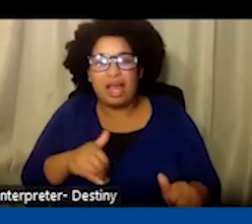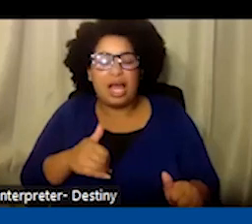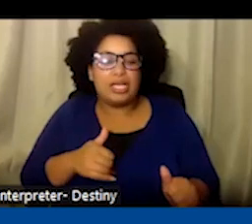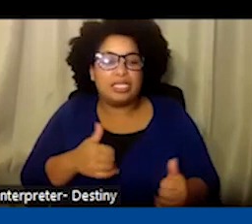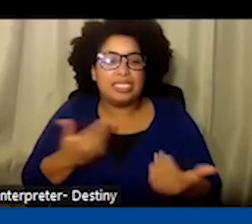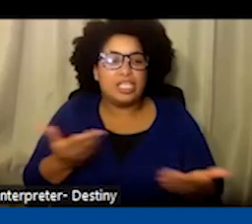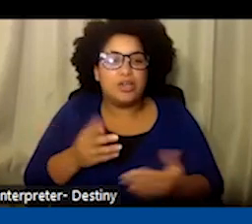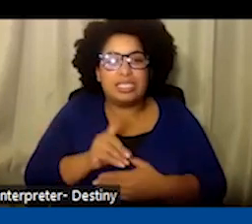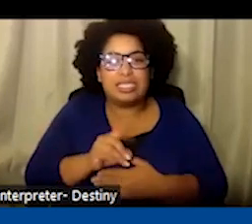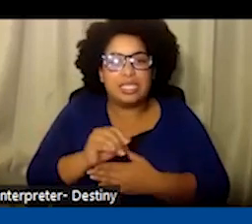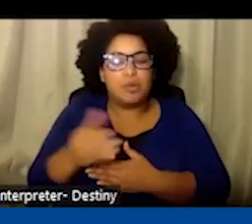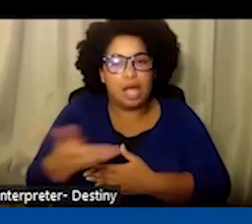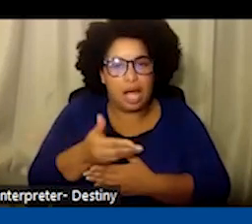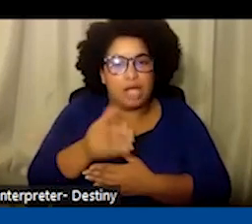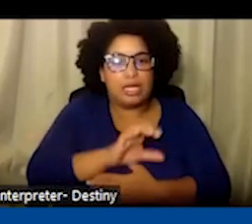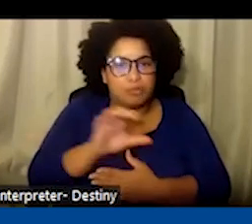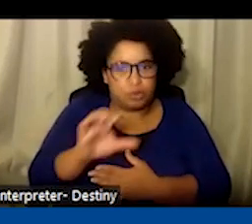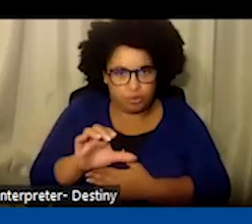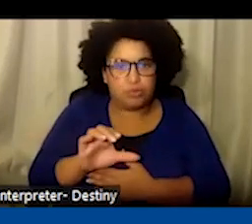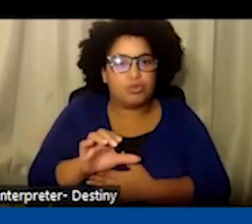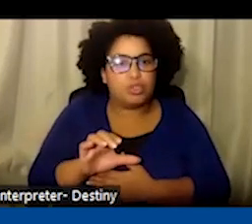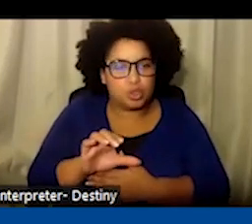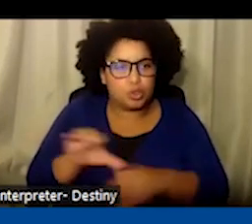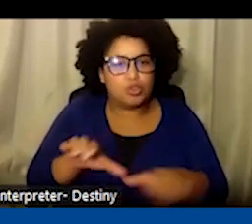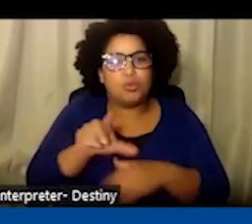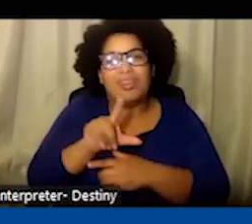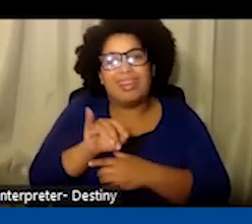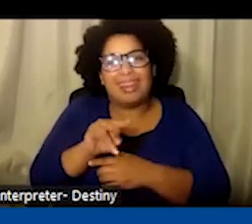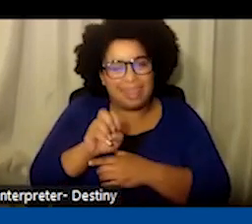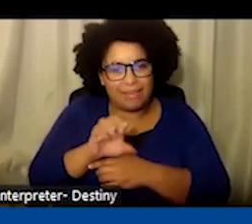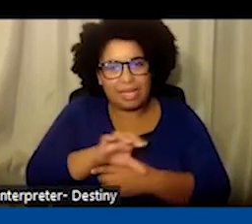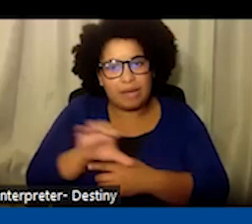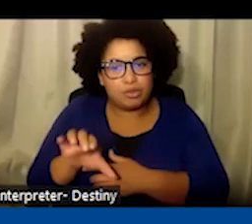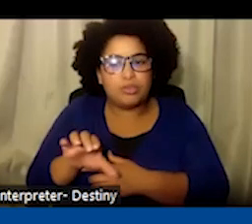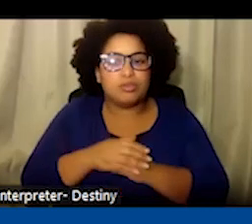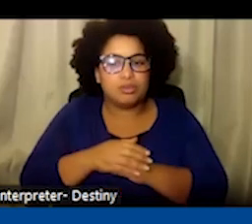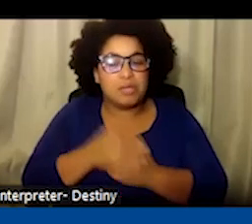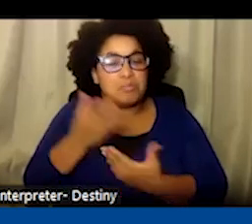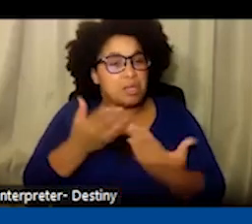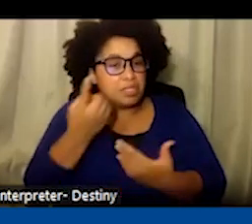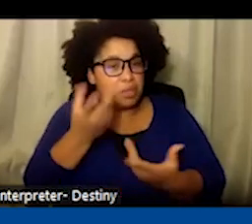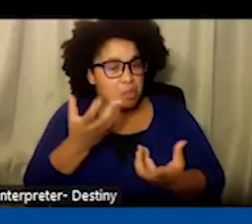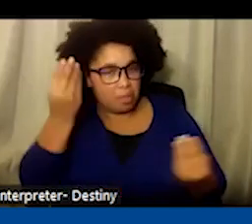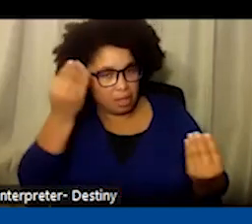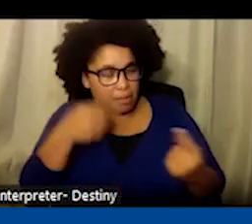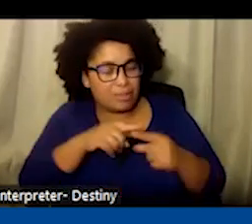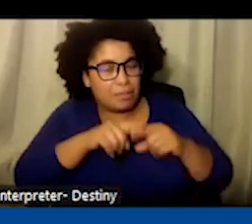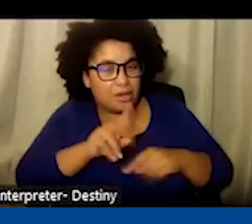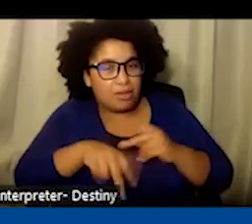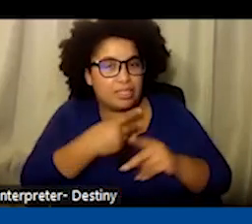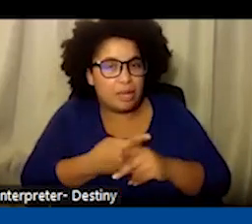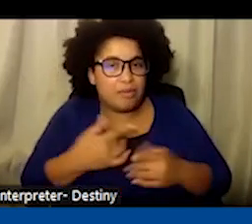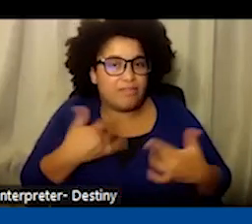DTI, we did hire a closed captioner to do live captioning during our events, and it's something that you might want to consider depending on the event you're